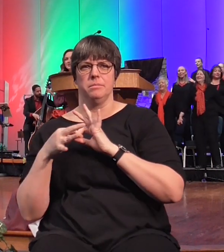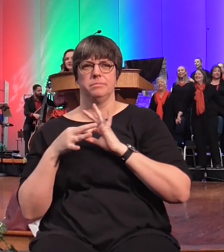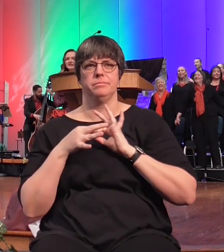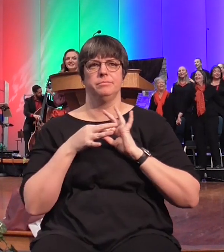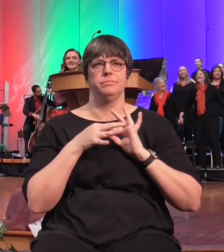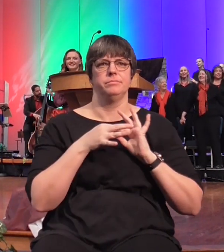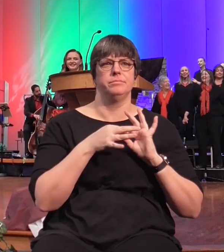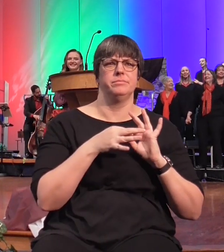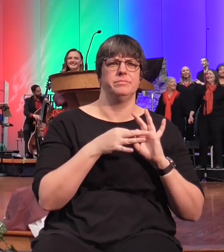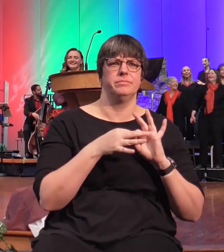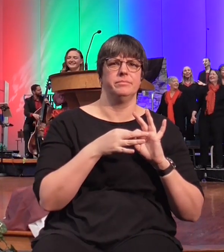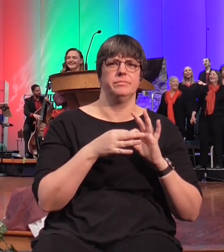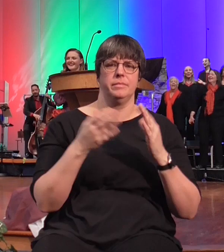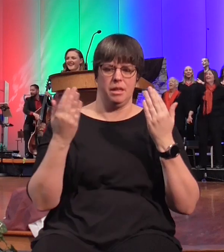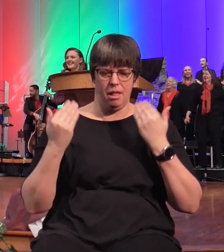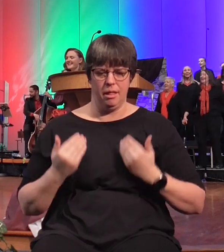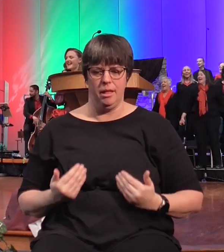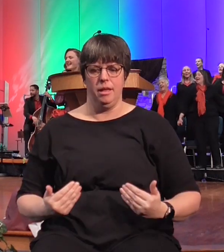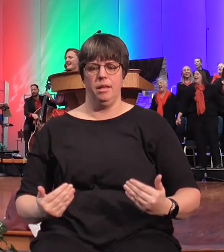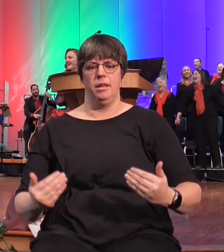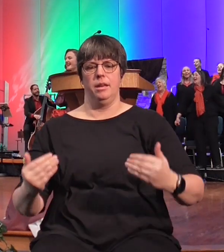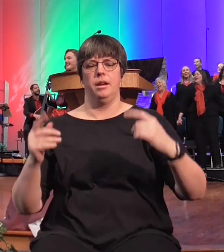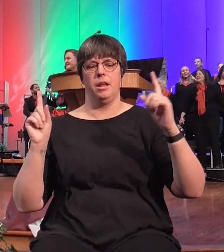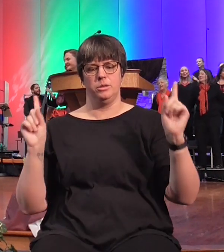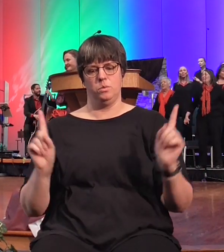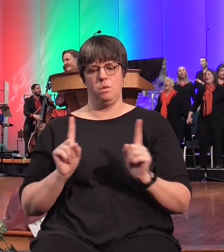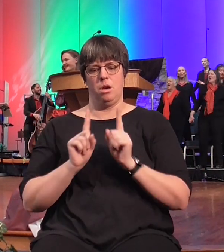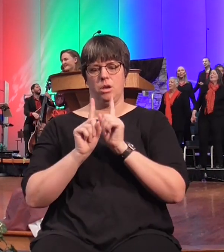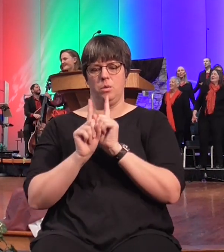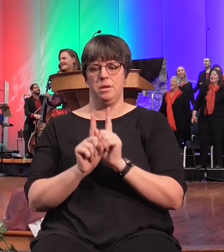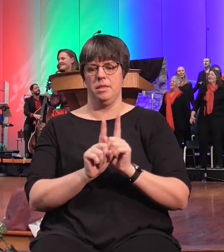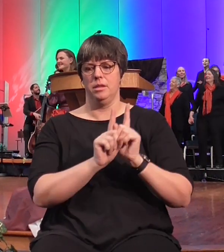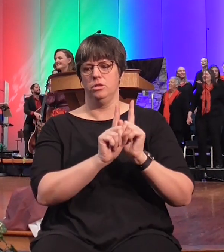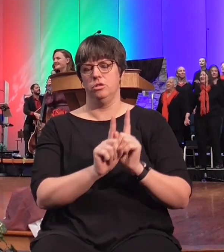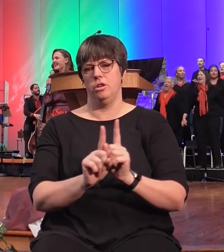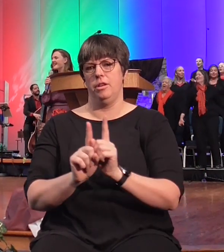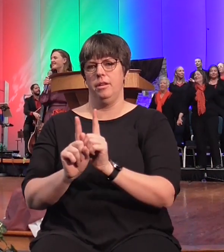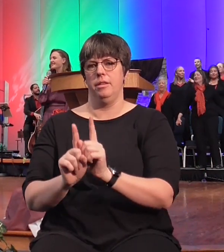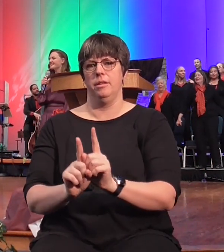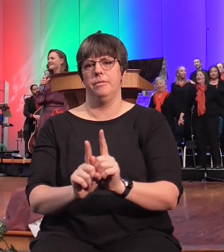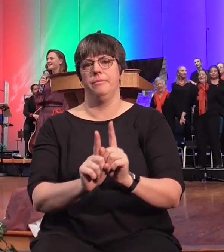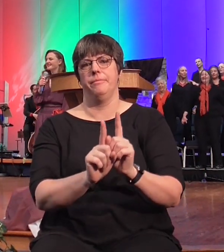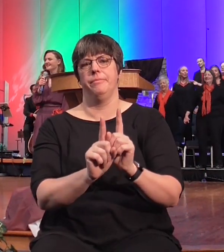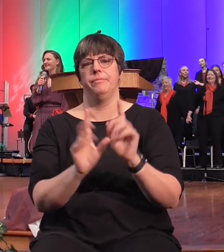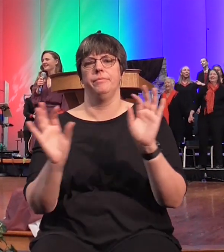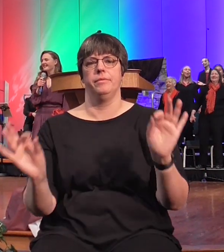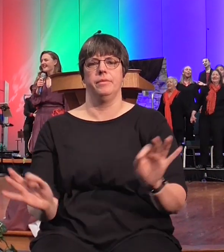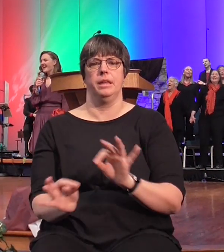Walk with each